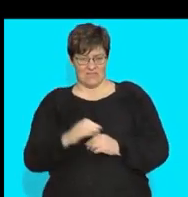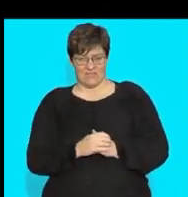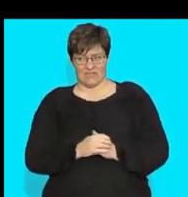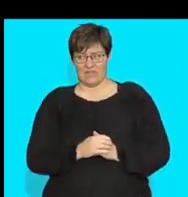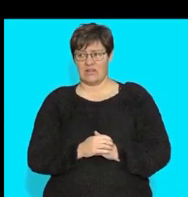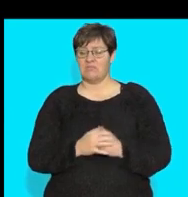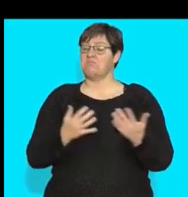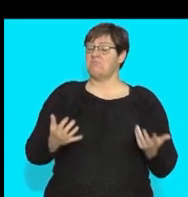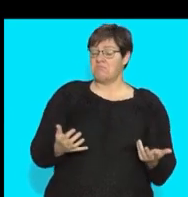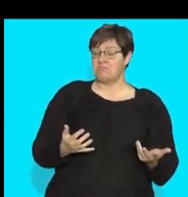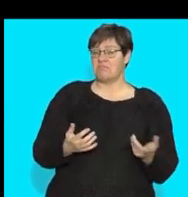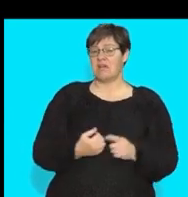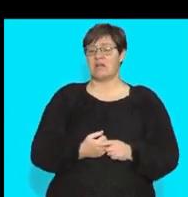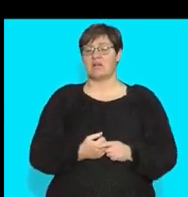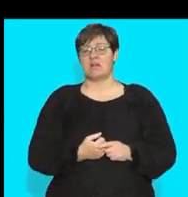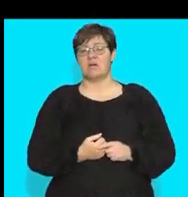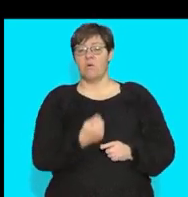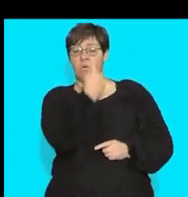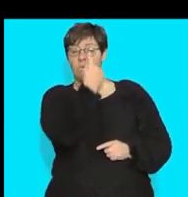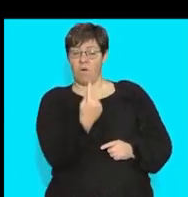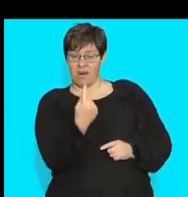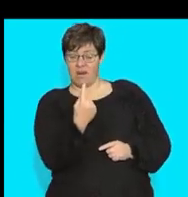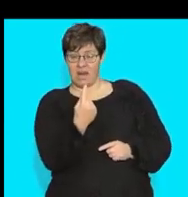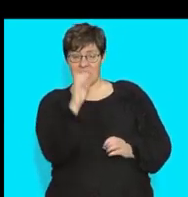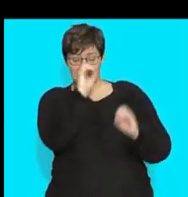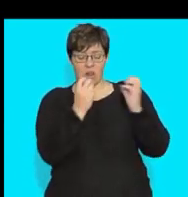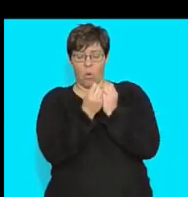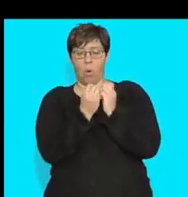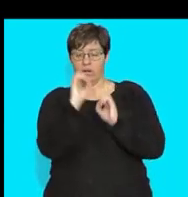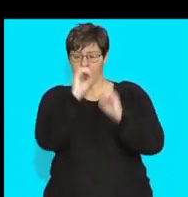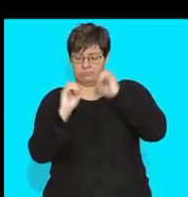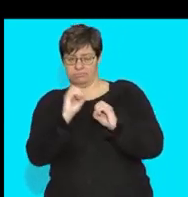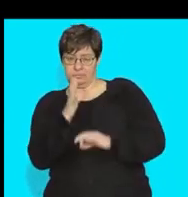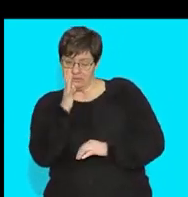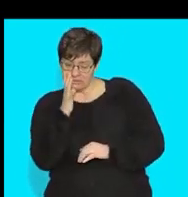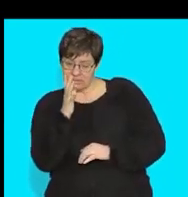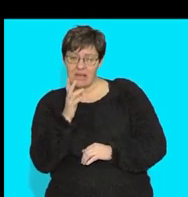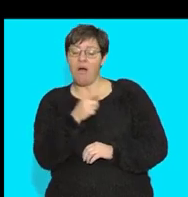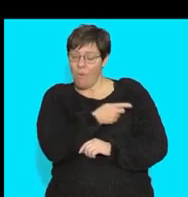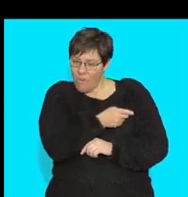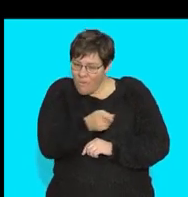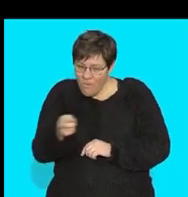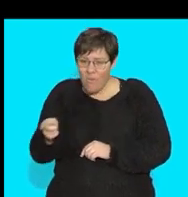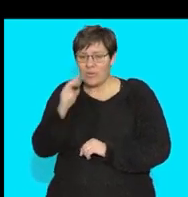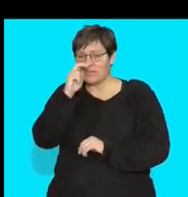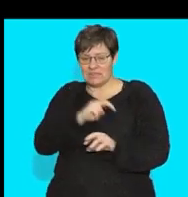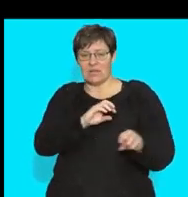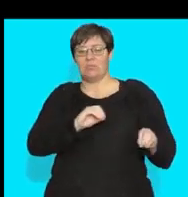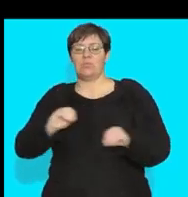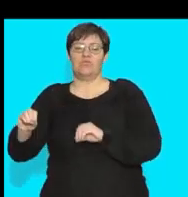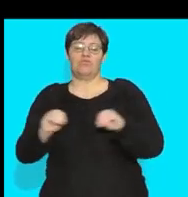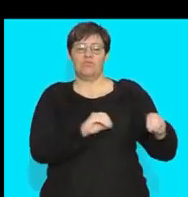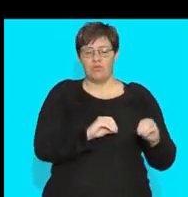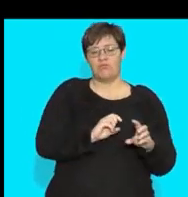living things, whether they are one single cell or a lot of cells, need to be able to